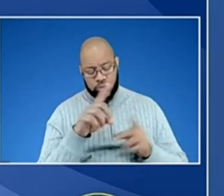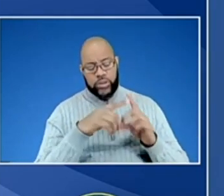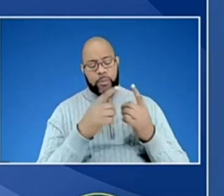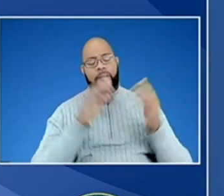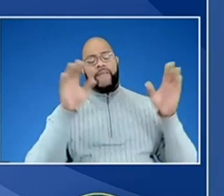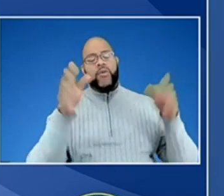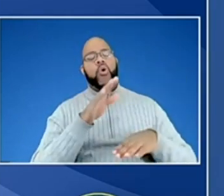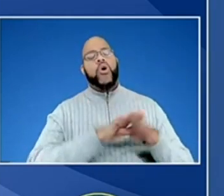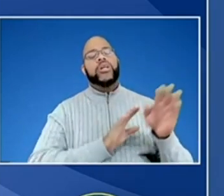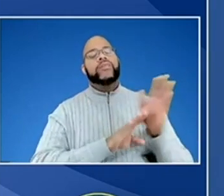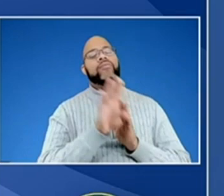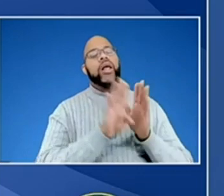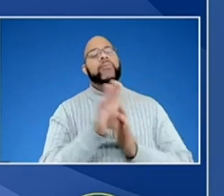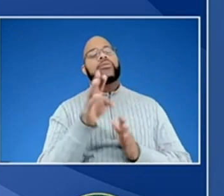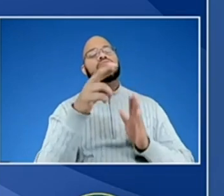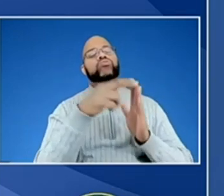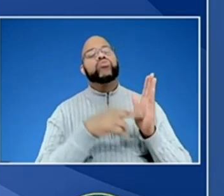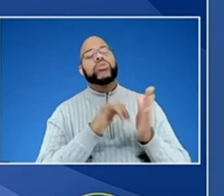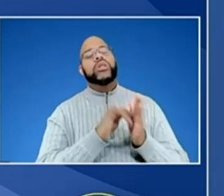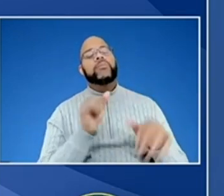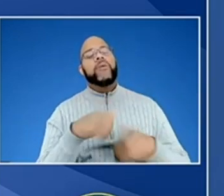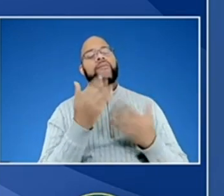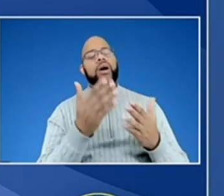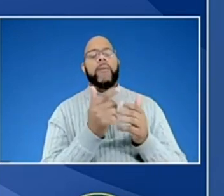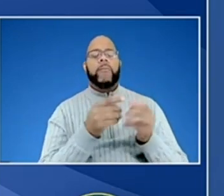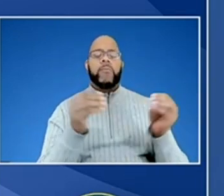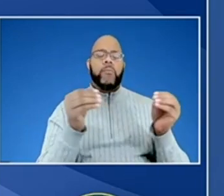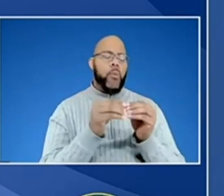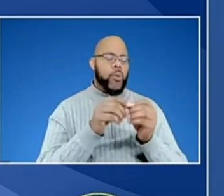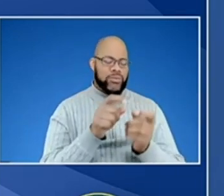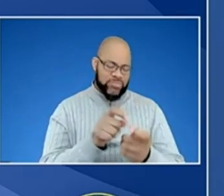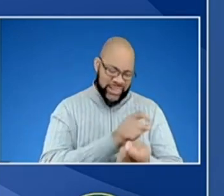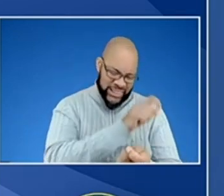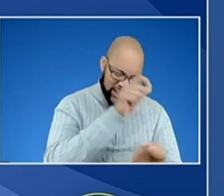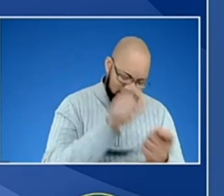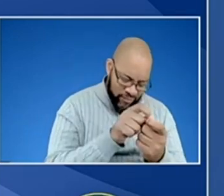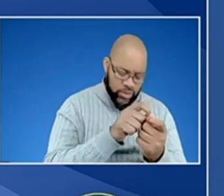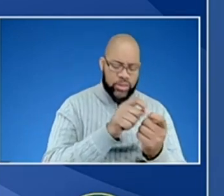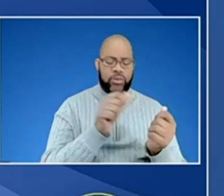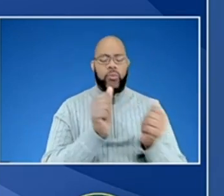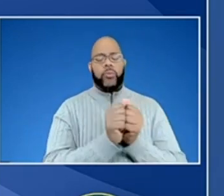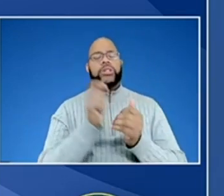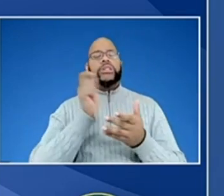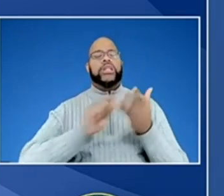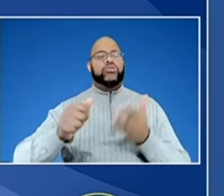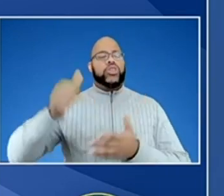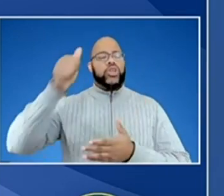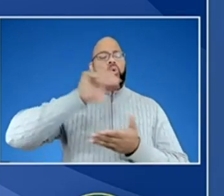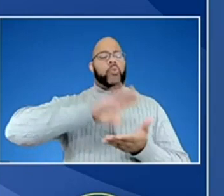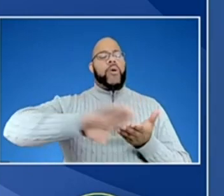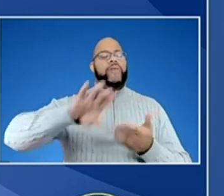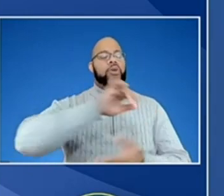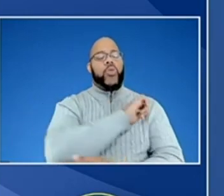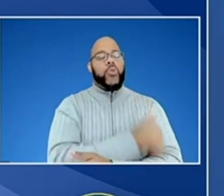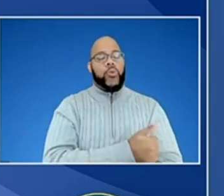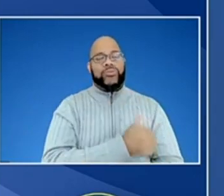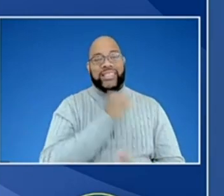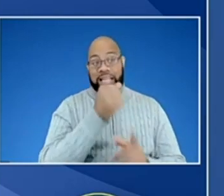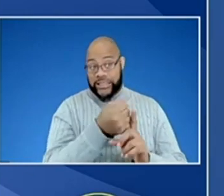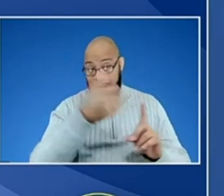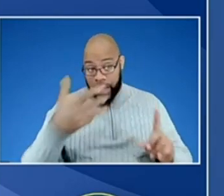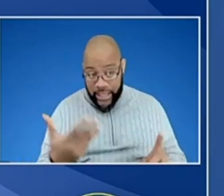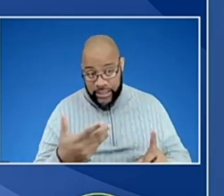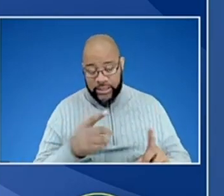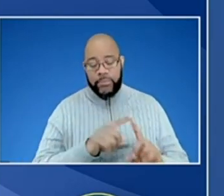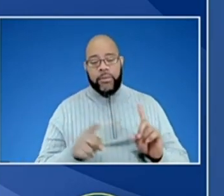on developing regulations that provided greater specificity around the secretary's waiver authority. Not expanding,